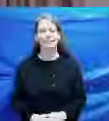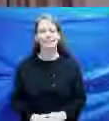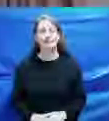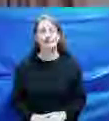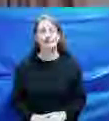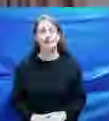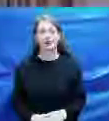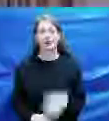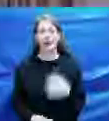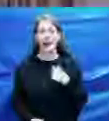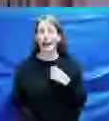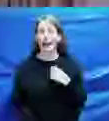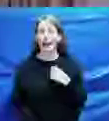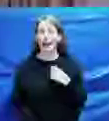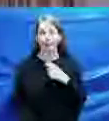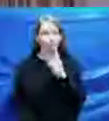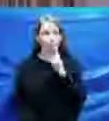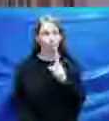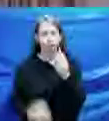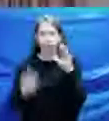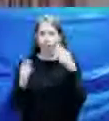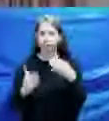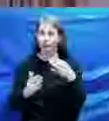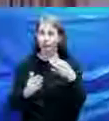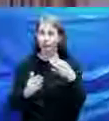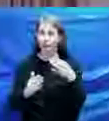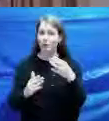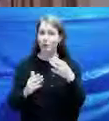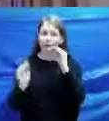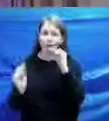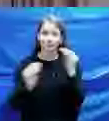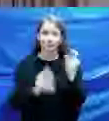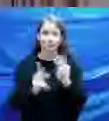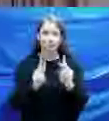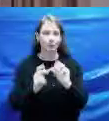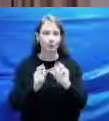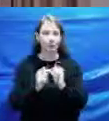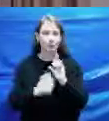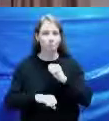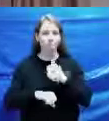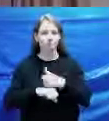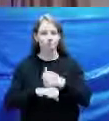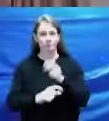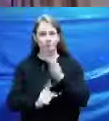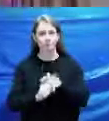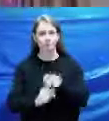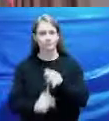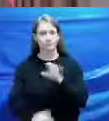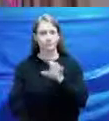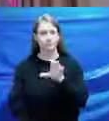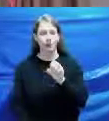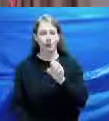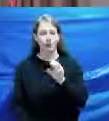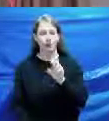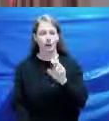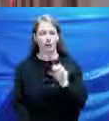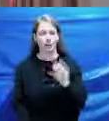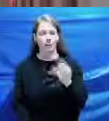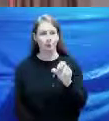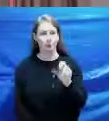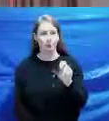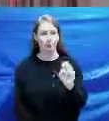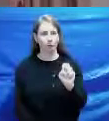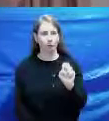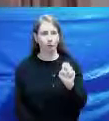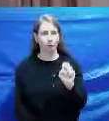energy around Common Core implementation, I always imagine 2-3 years from now, who didn't we talk to? Who didn't